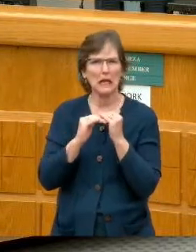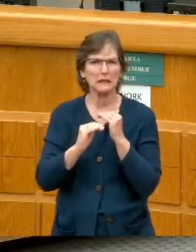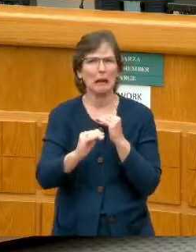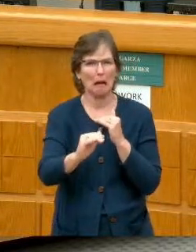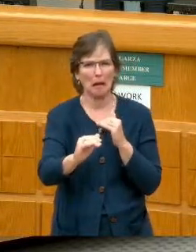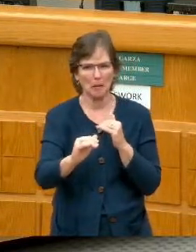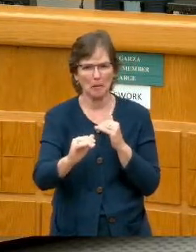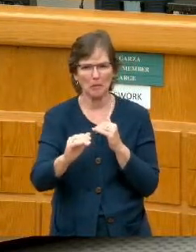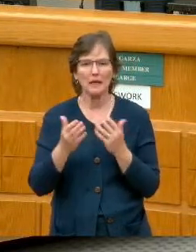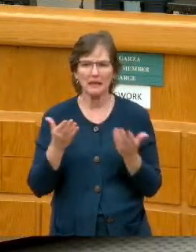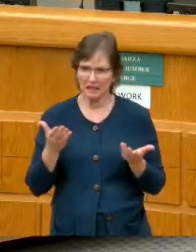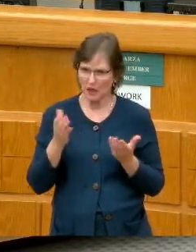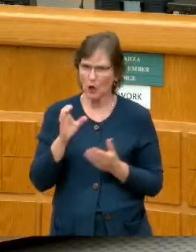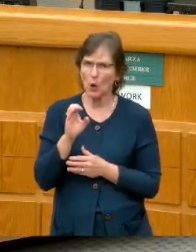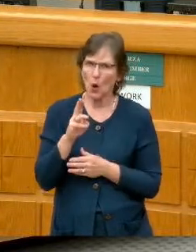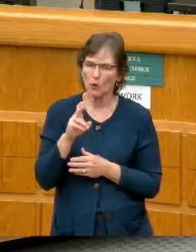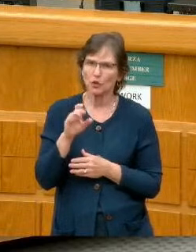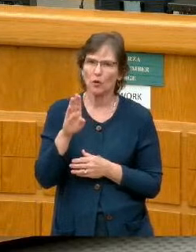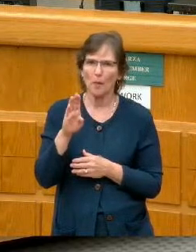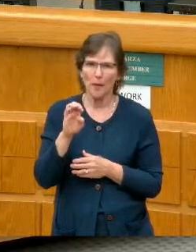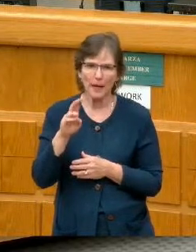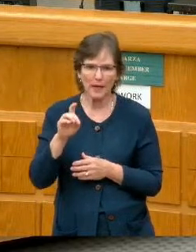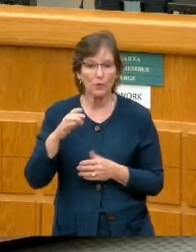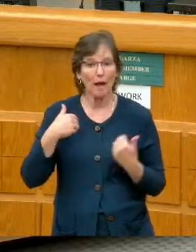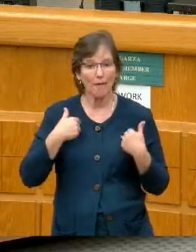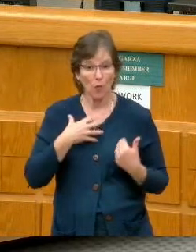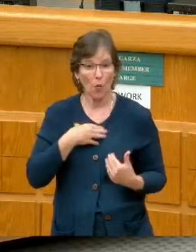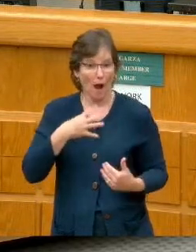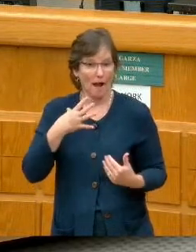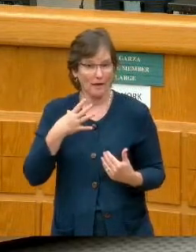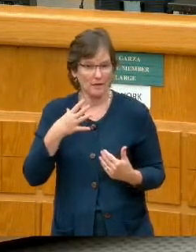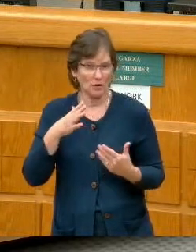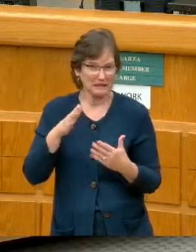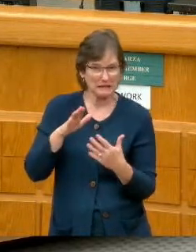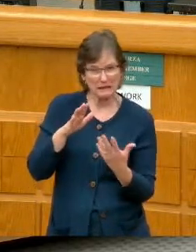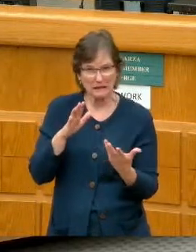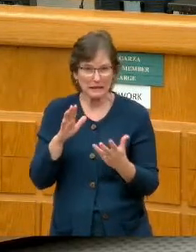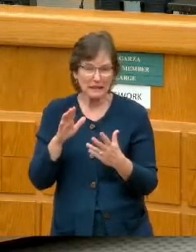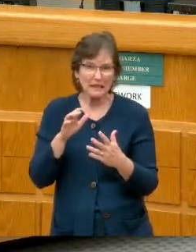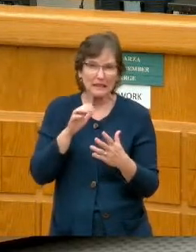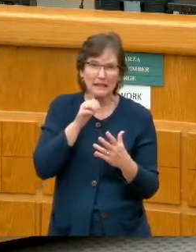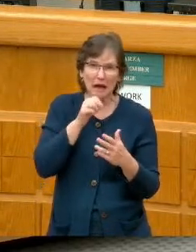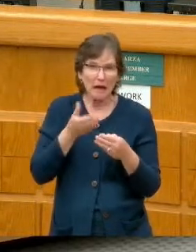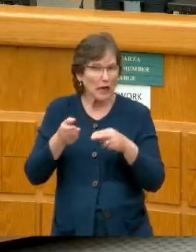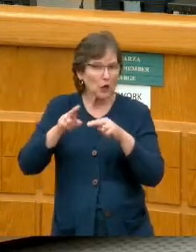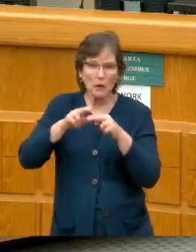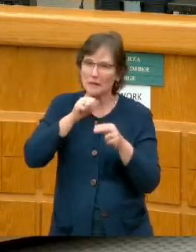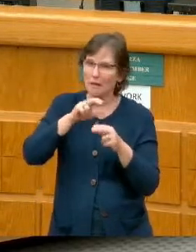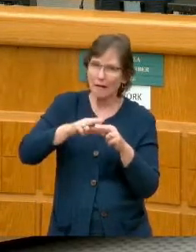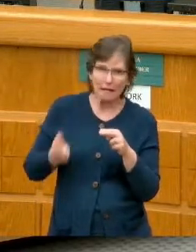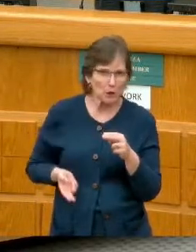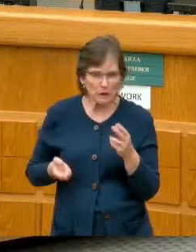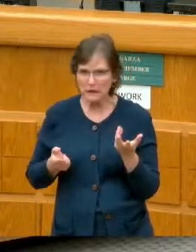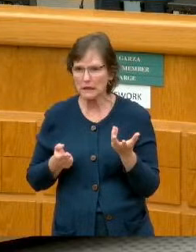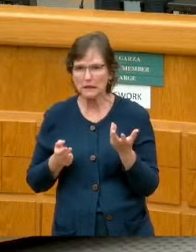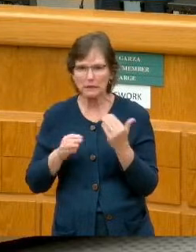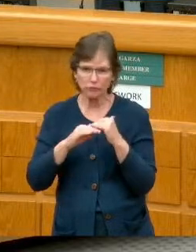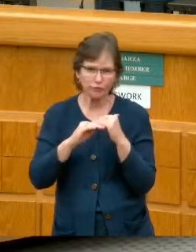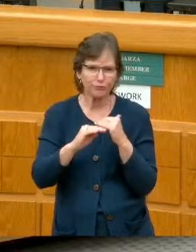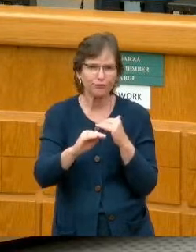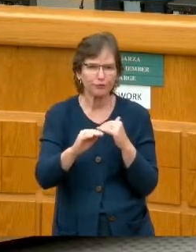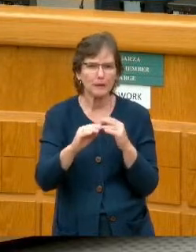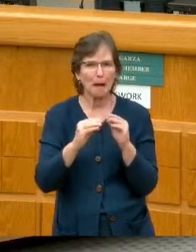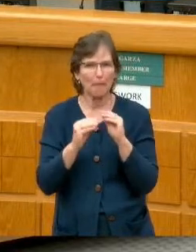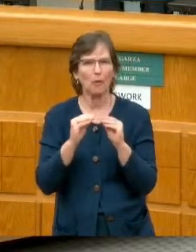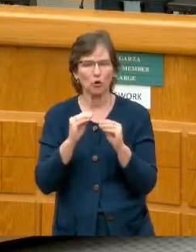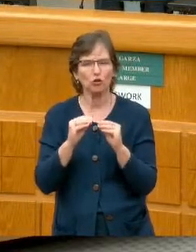Coastal Bend, we're right here. We're in the white zone. We're 50-50, whether we're increasing or decreasing. And that kind of rings true with the